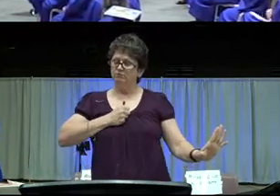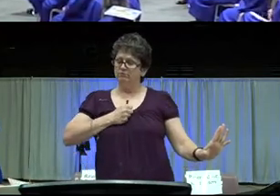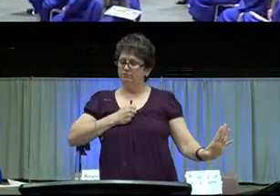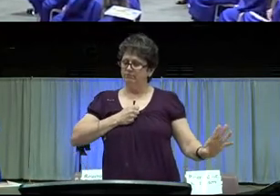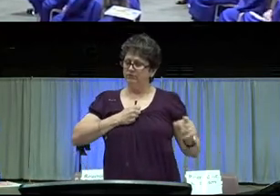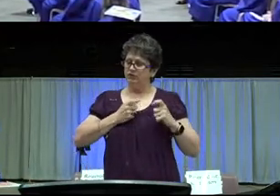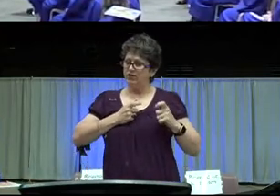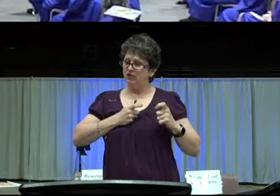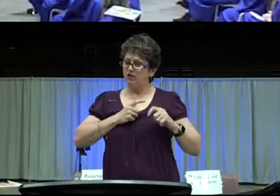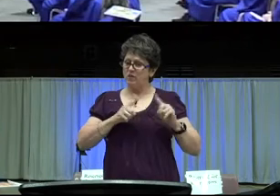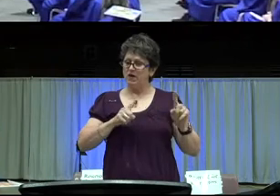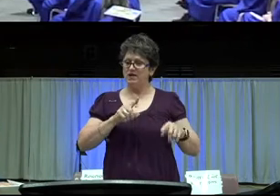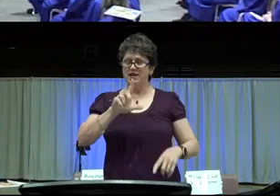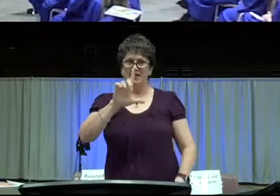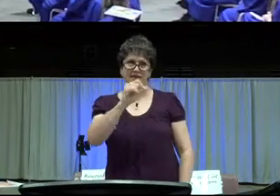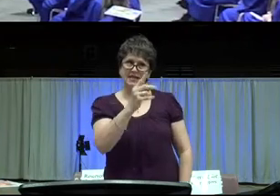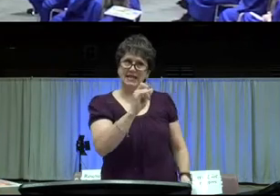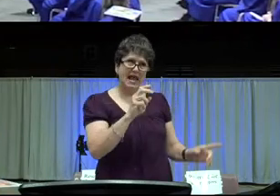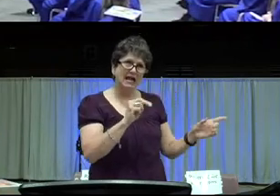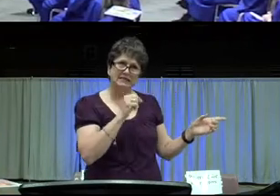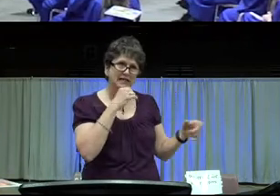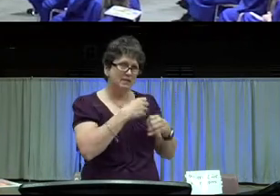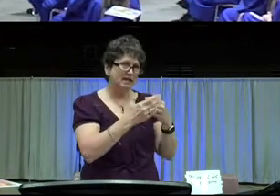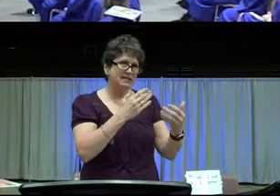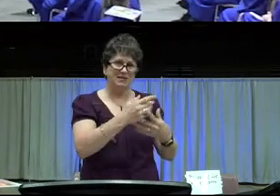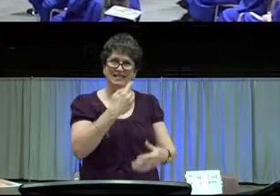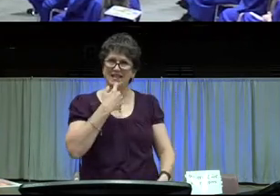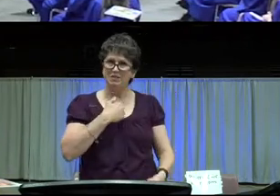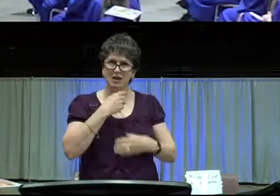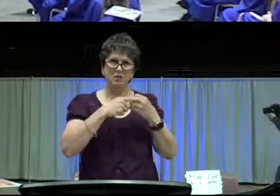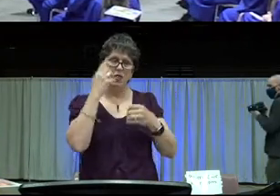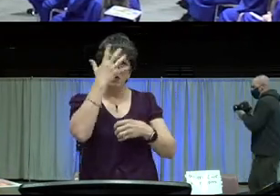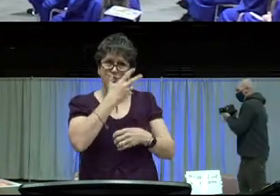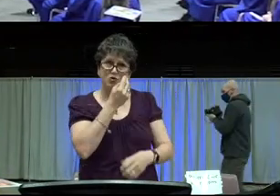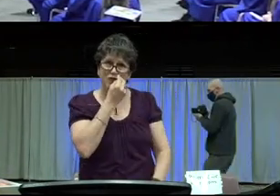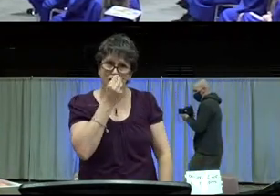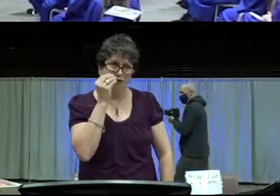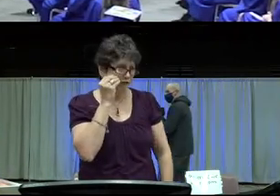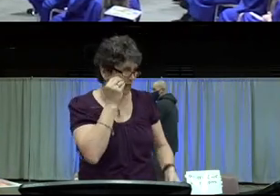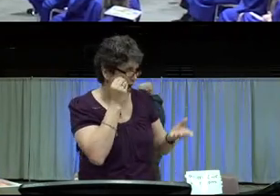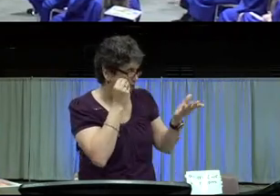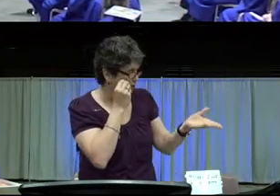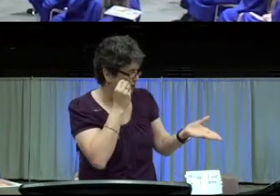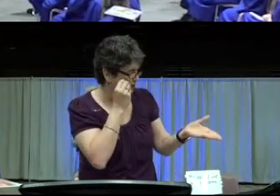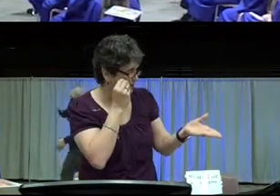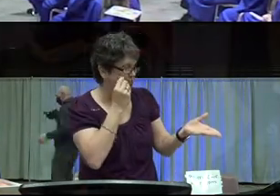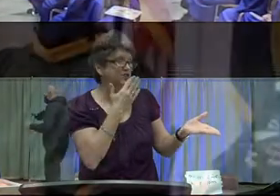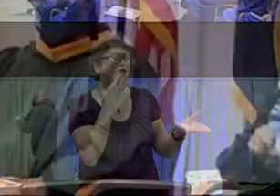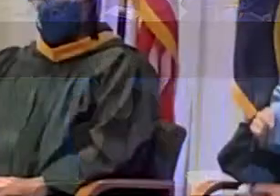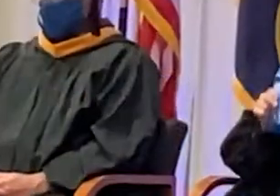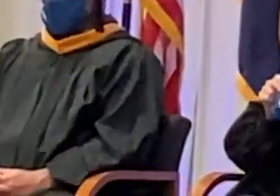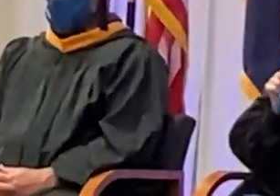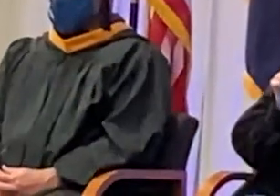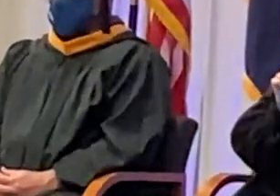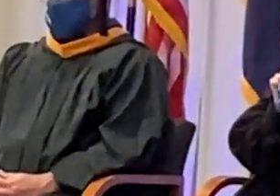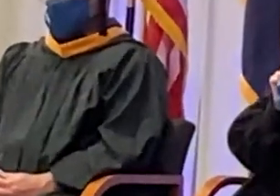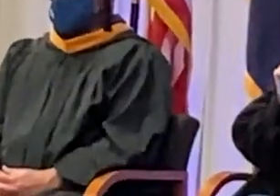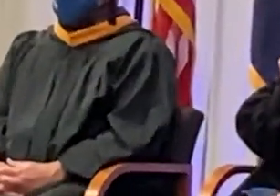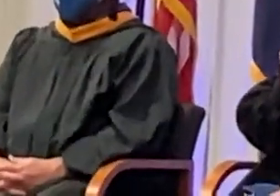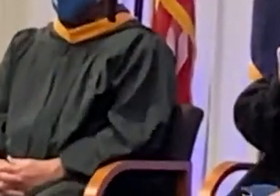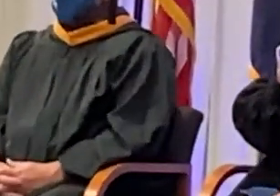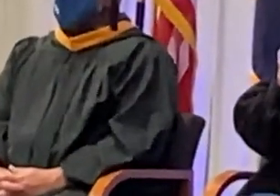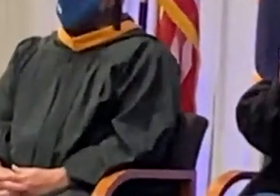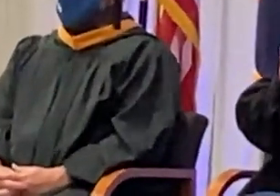together. But Leanne didn't make it easy by telling me about the beautiful floral bouquet. So thank you, thank you, thank